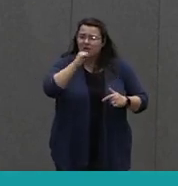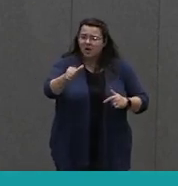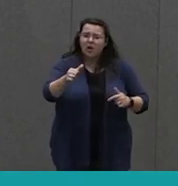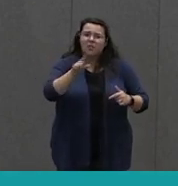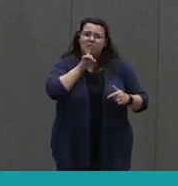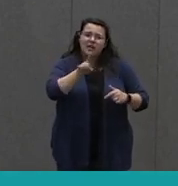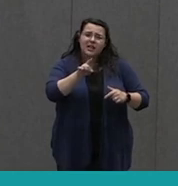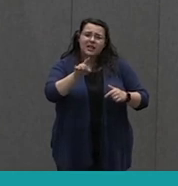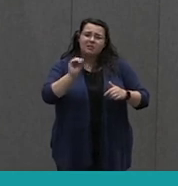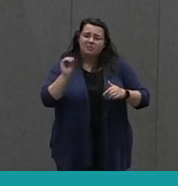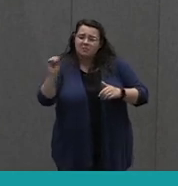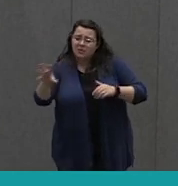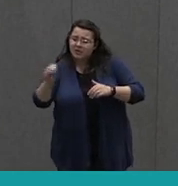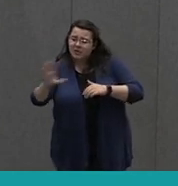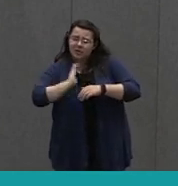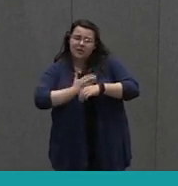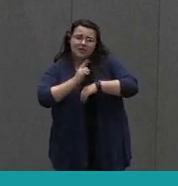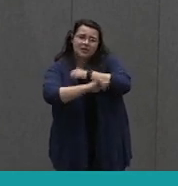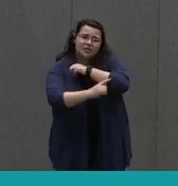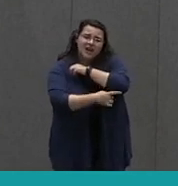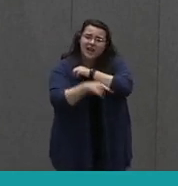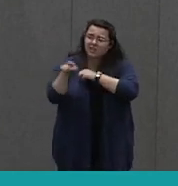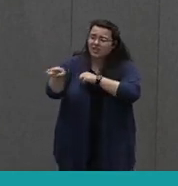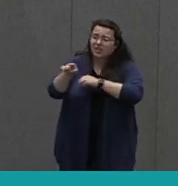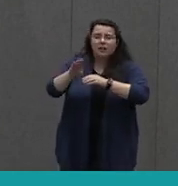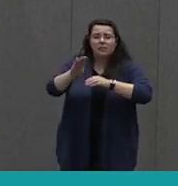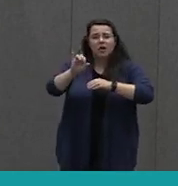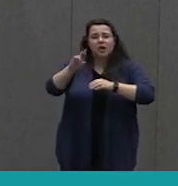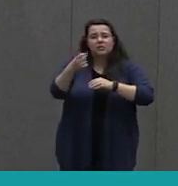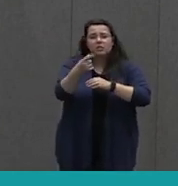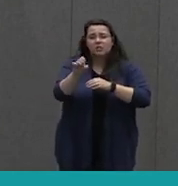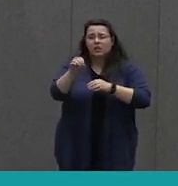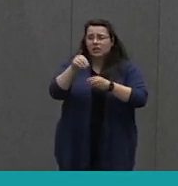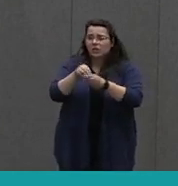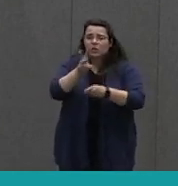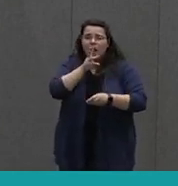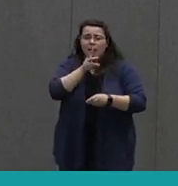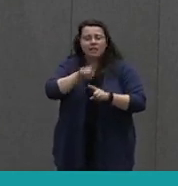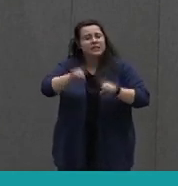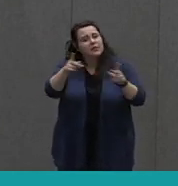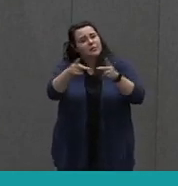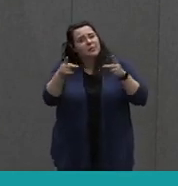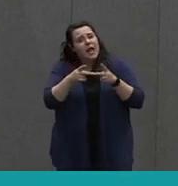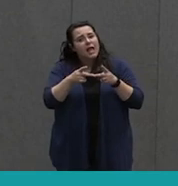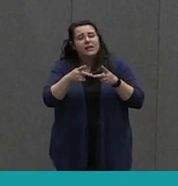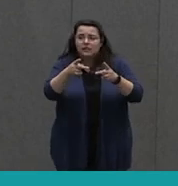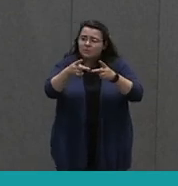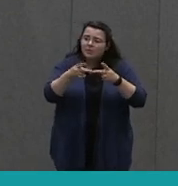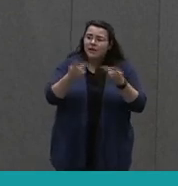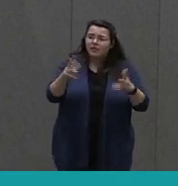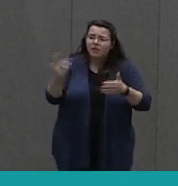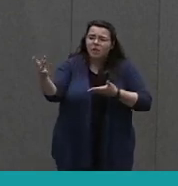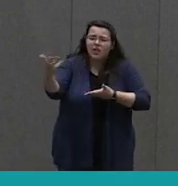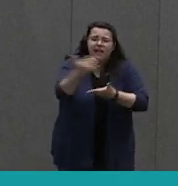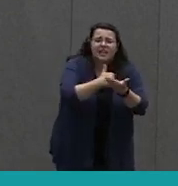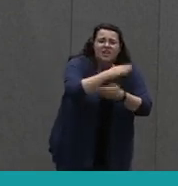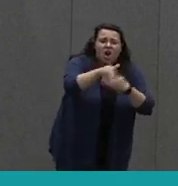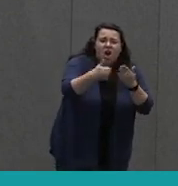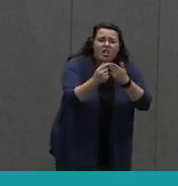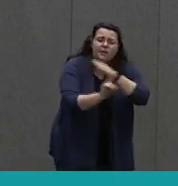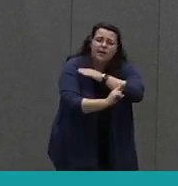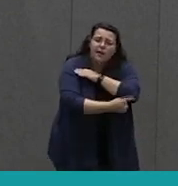Ready, crew, action. Pins out. Power takeoff switch, hit it. Tailgate, separate. Up,